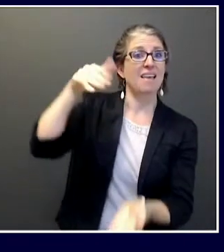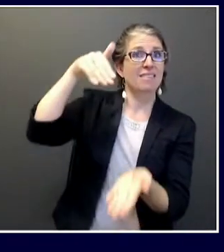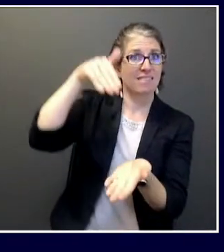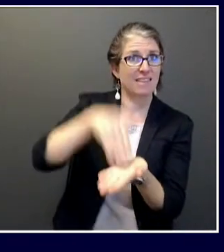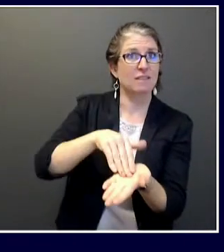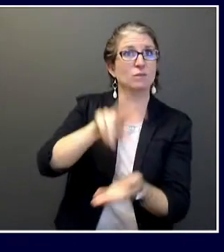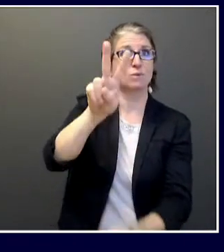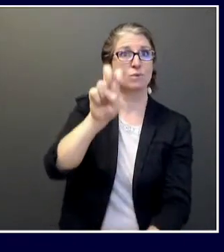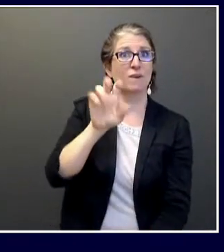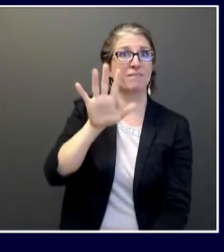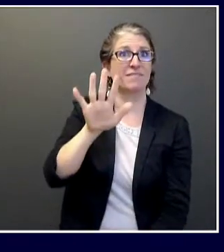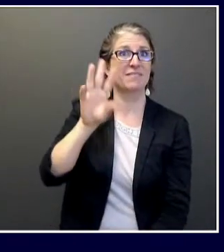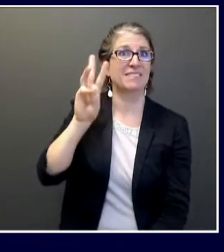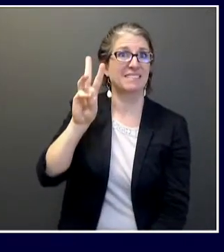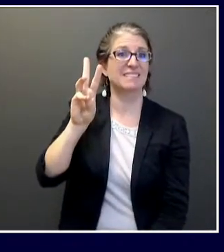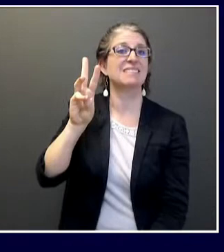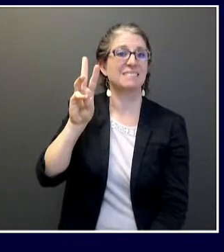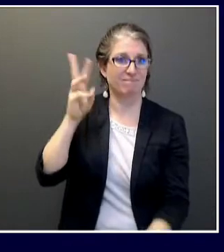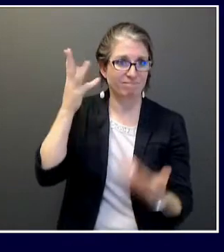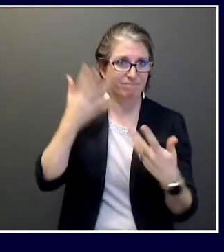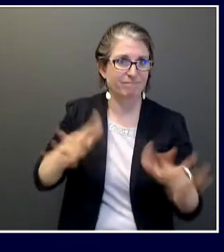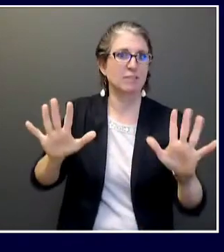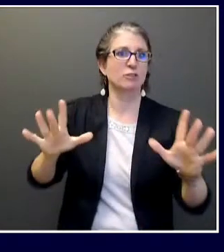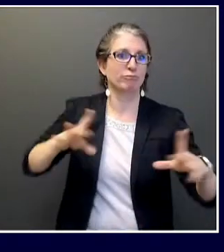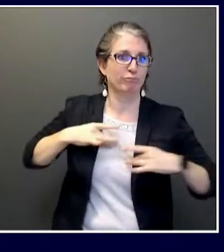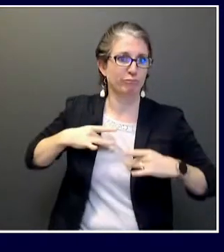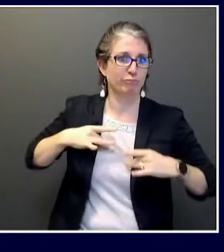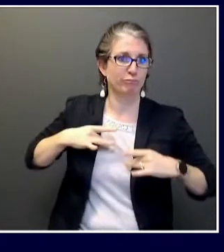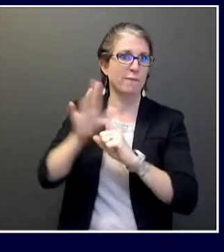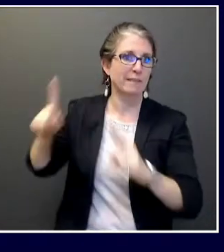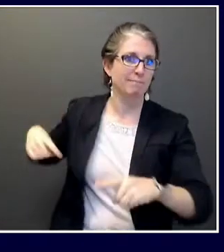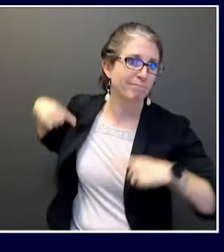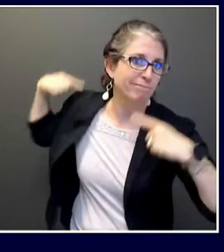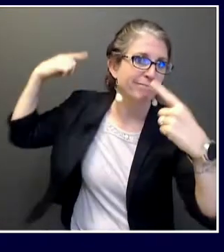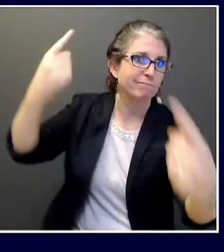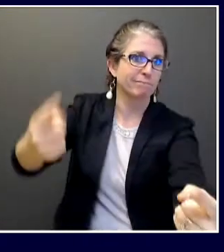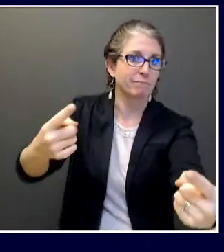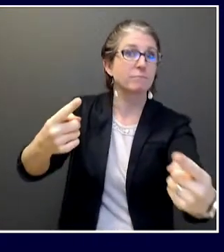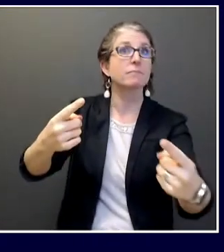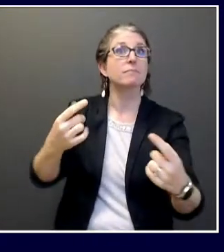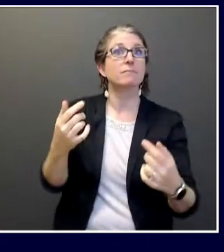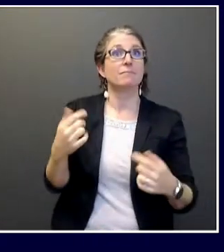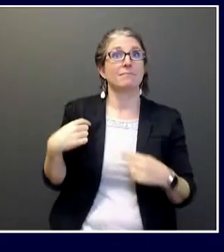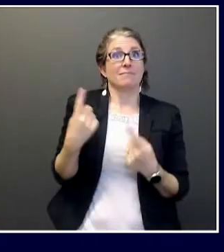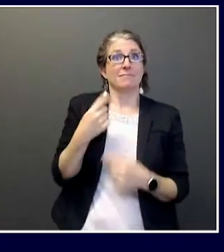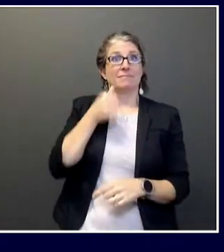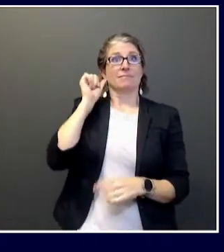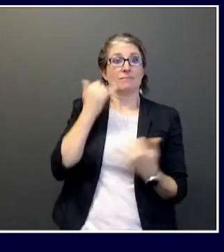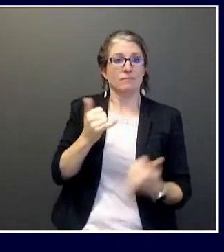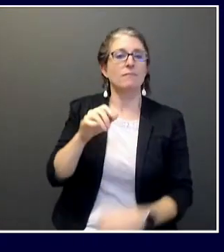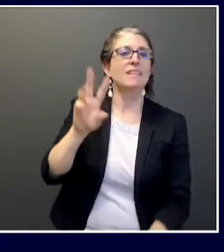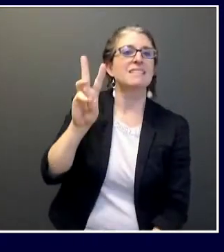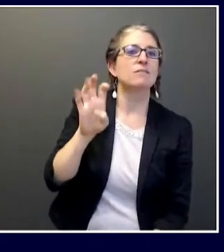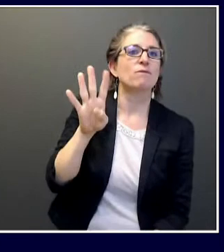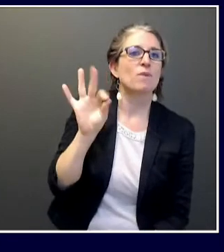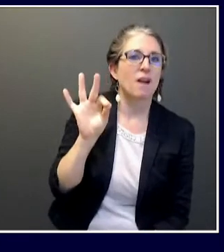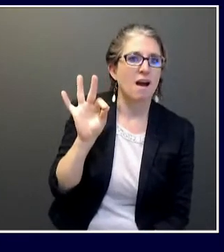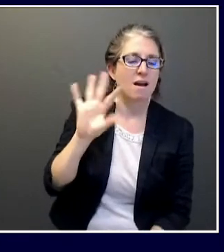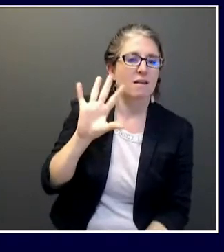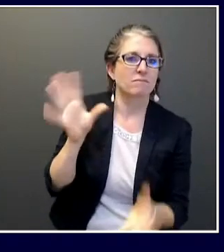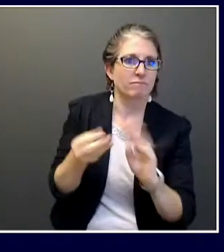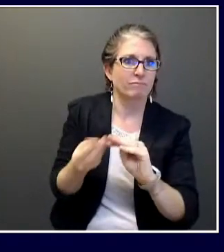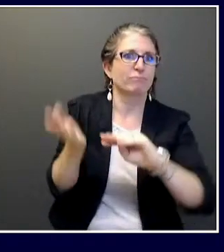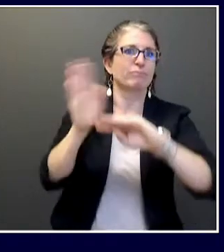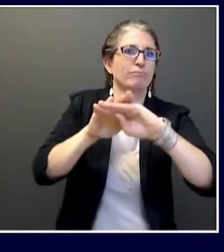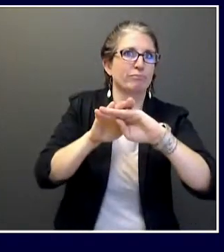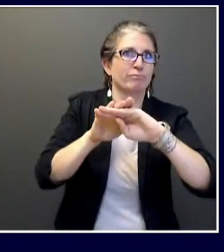99,256 cases of COVID-19, an increase of 649 cases. In terms of